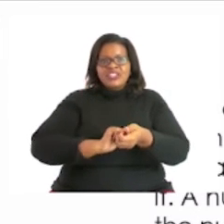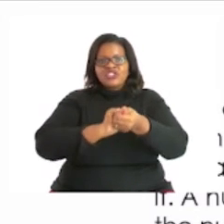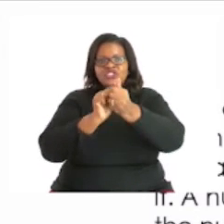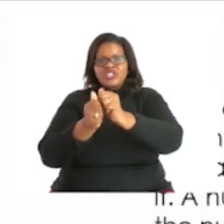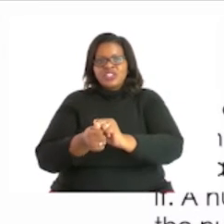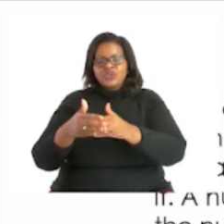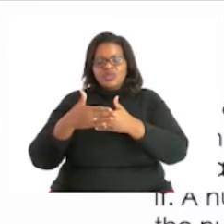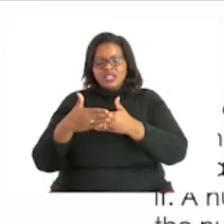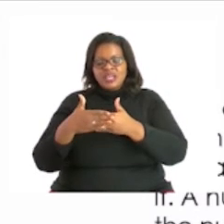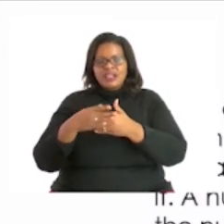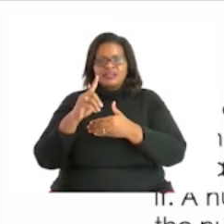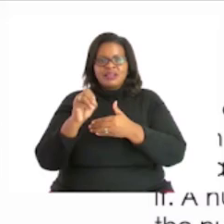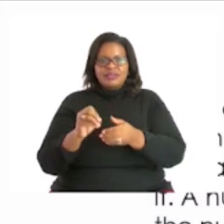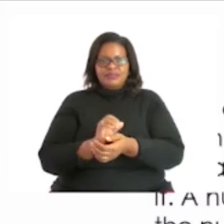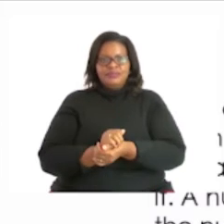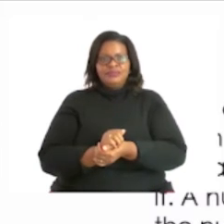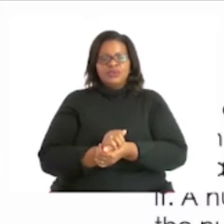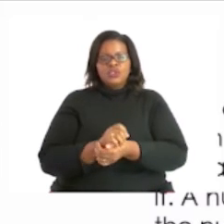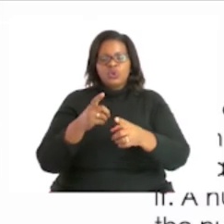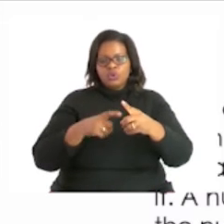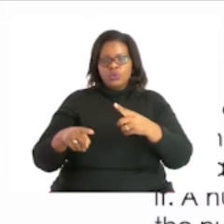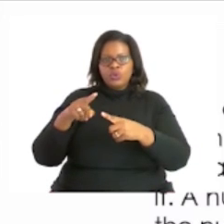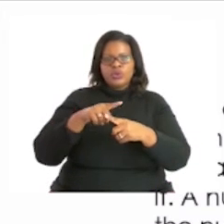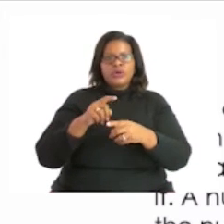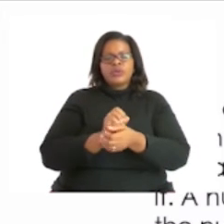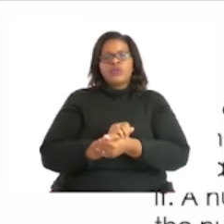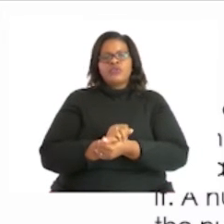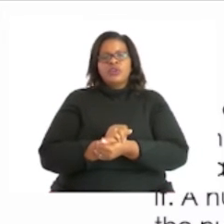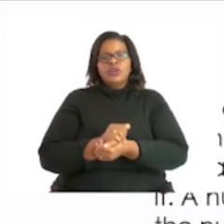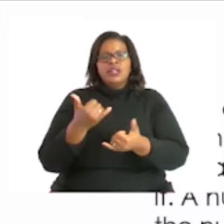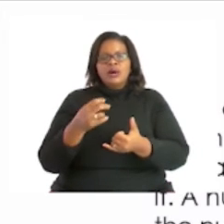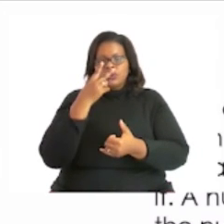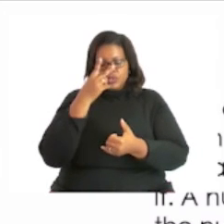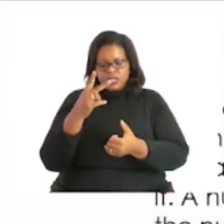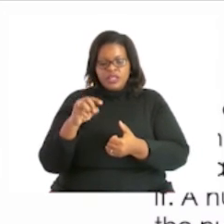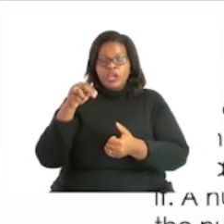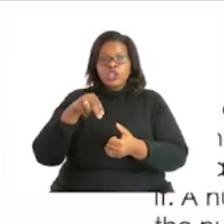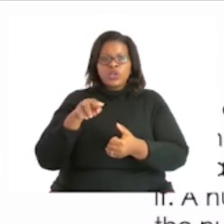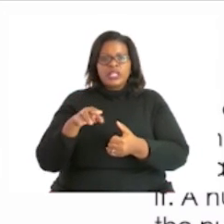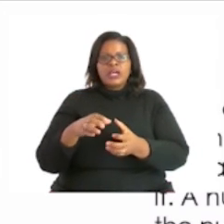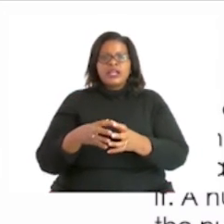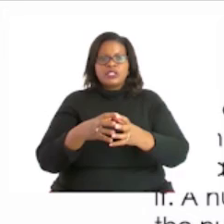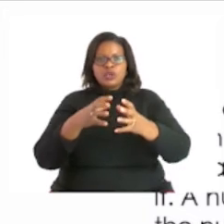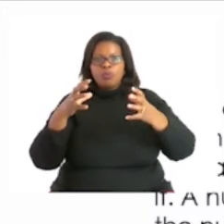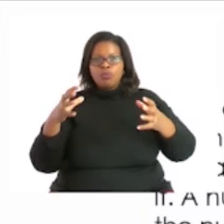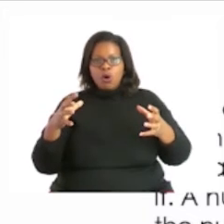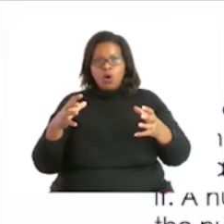10. Here we look at the units. The units is more than